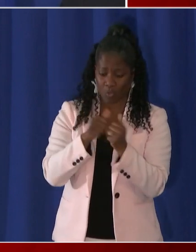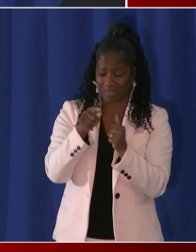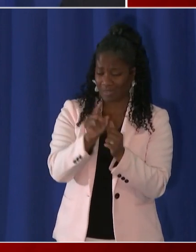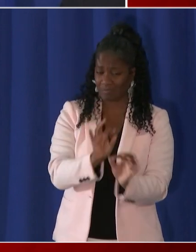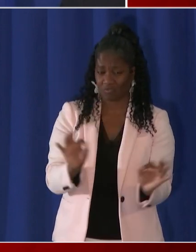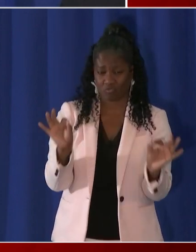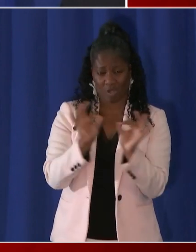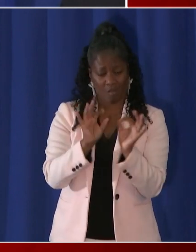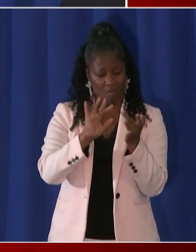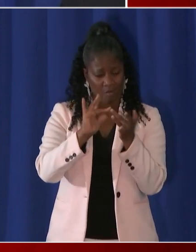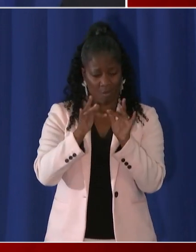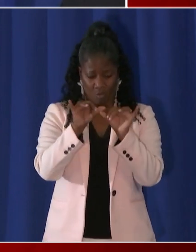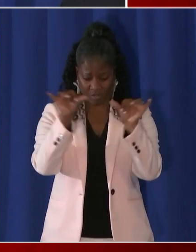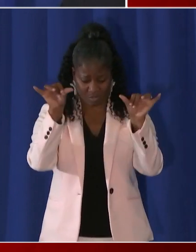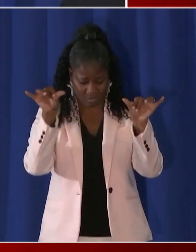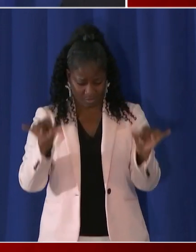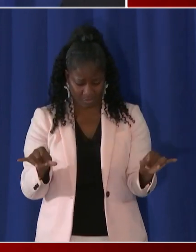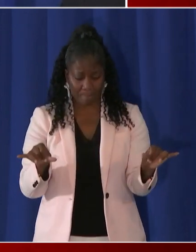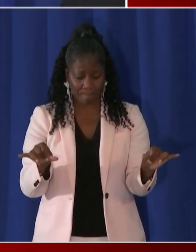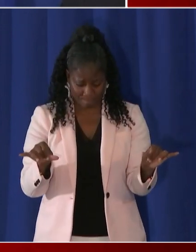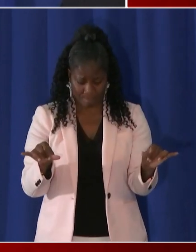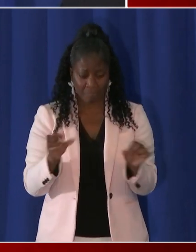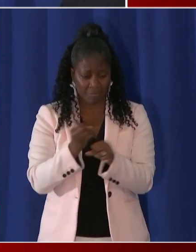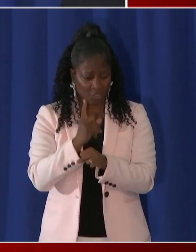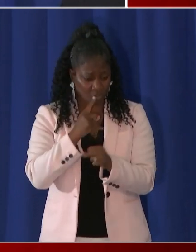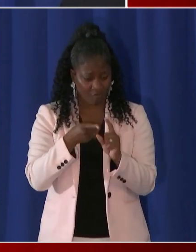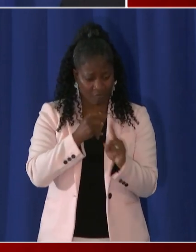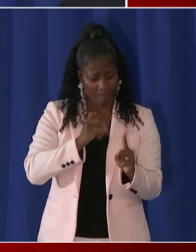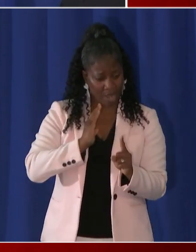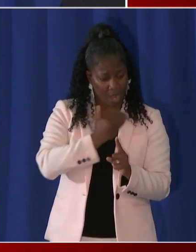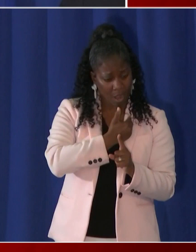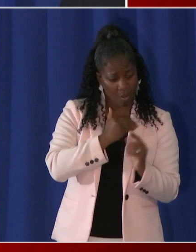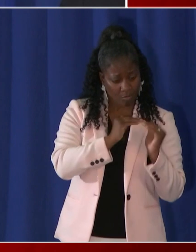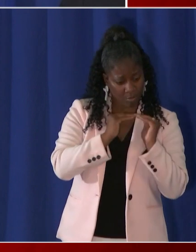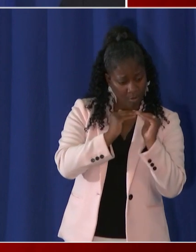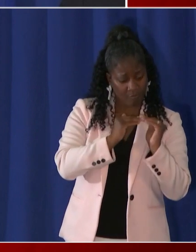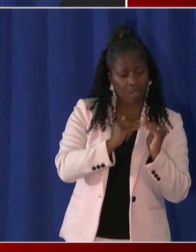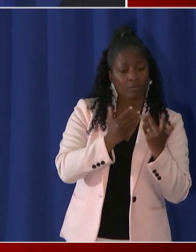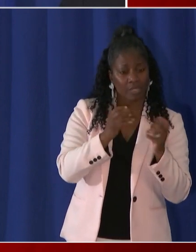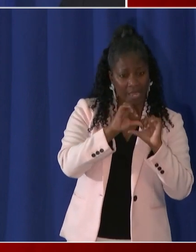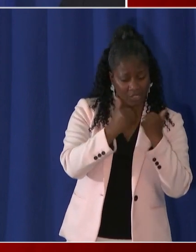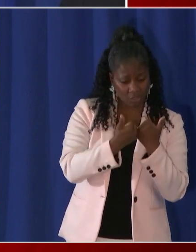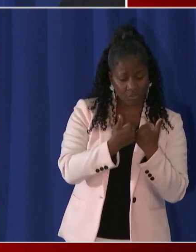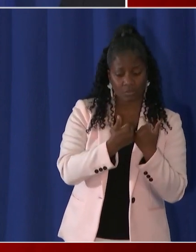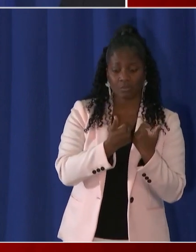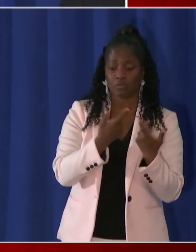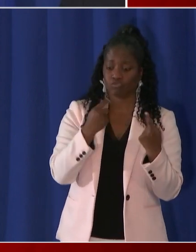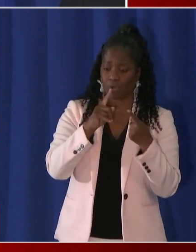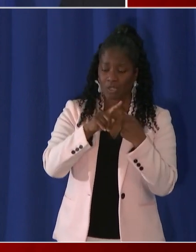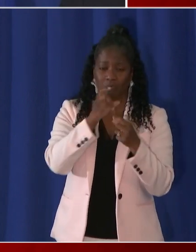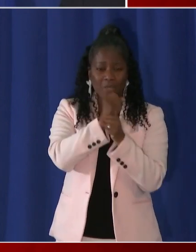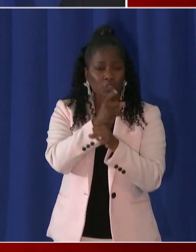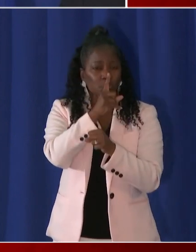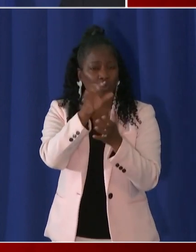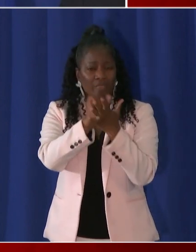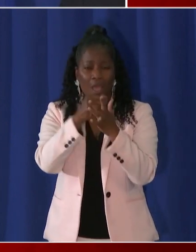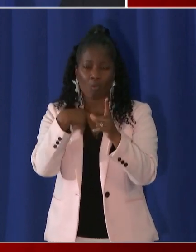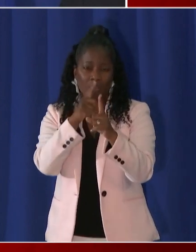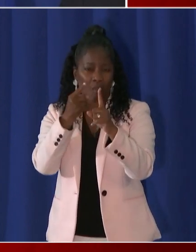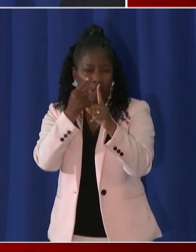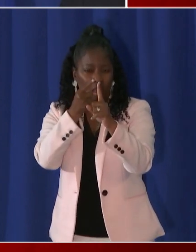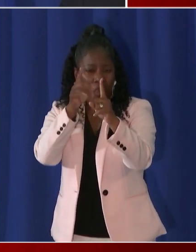network of partners and works in support of our fellow agencies and entities to reach collective goals, as well as to